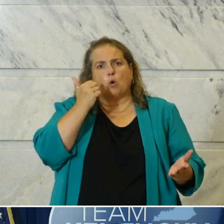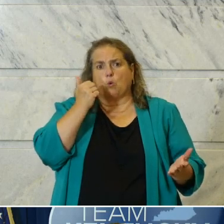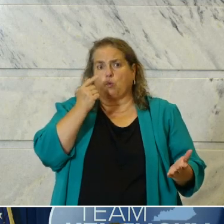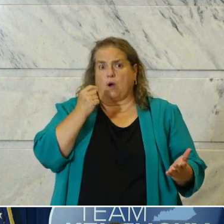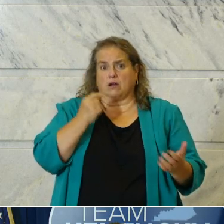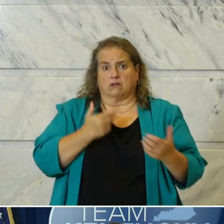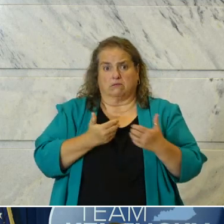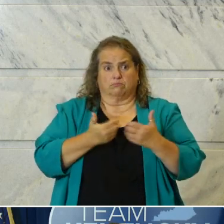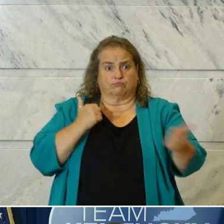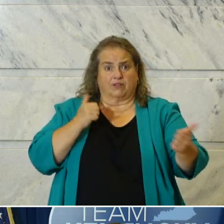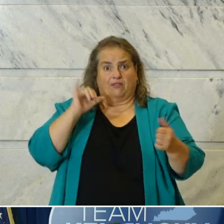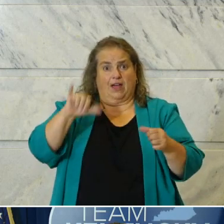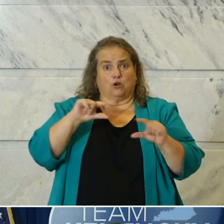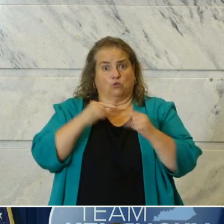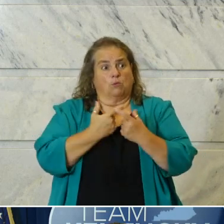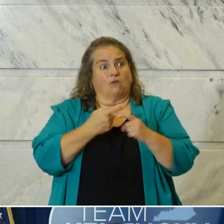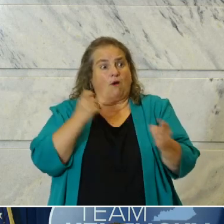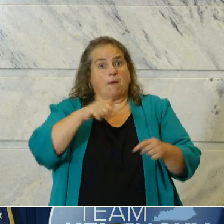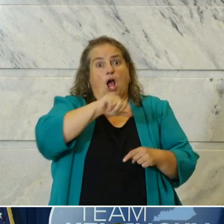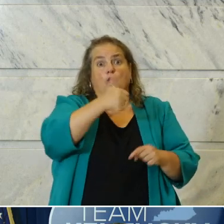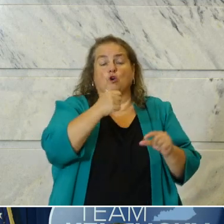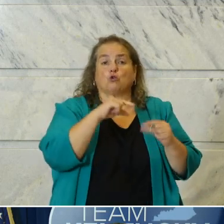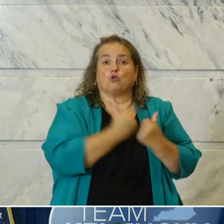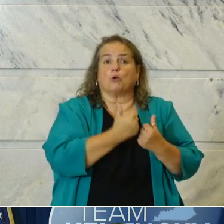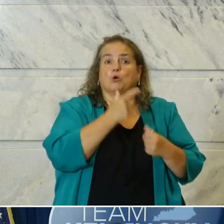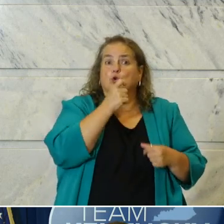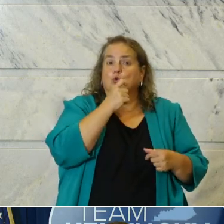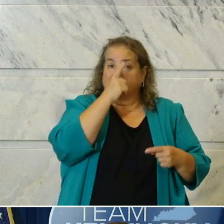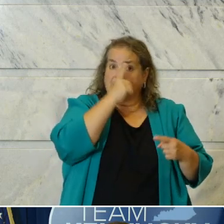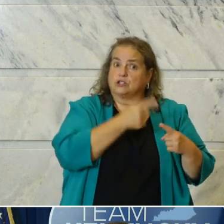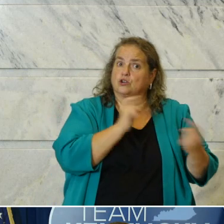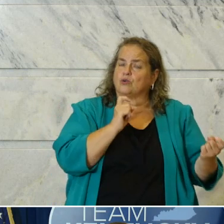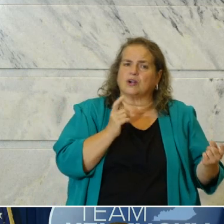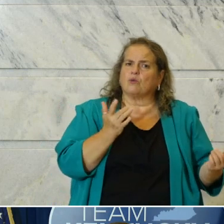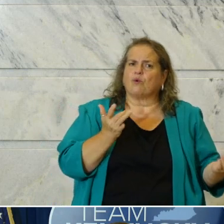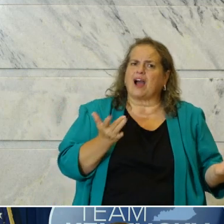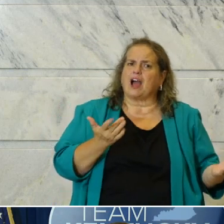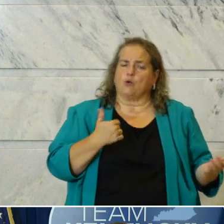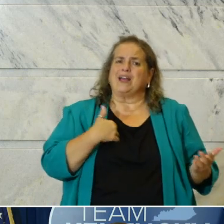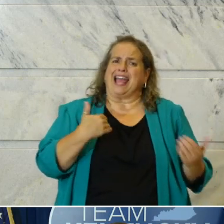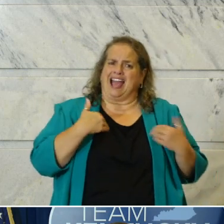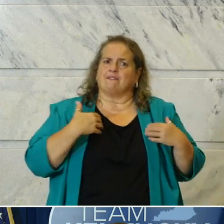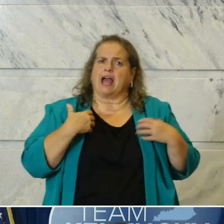that group with other groups out there that might disagree is we actually have health experts.